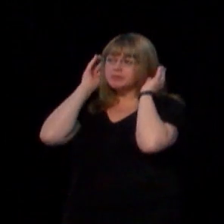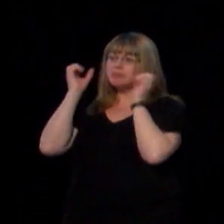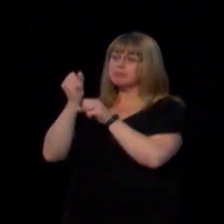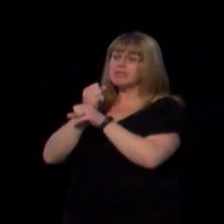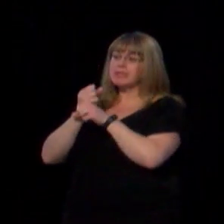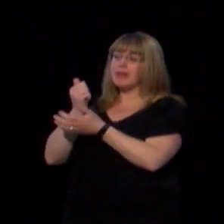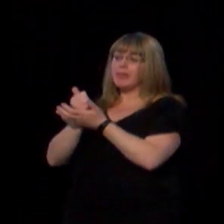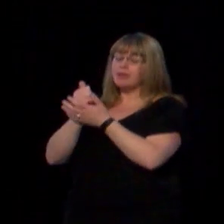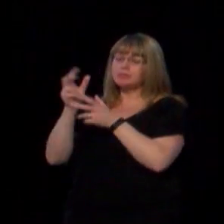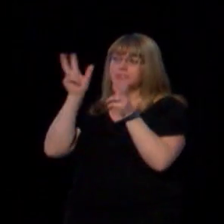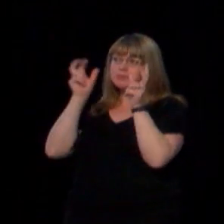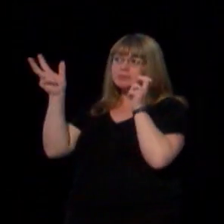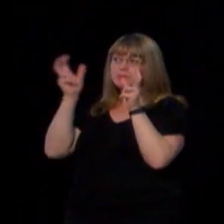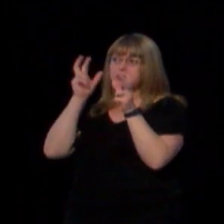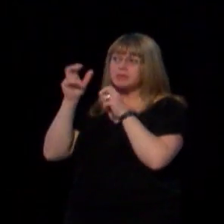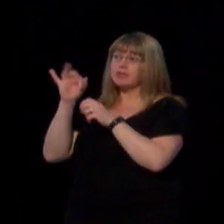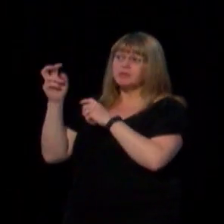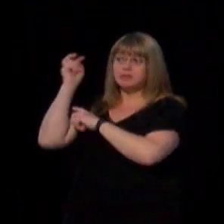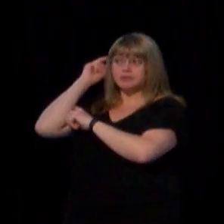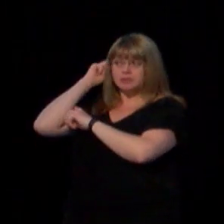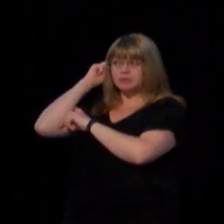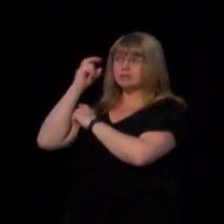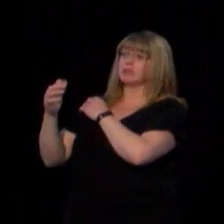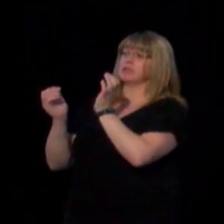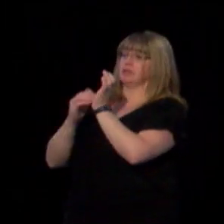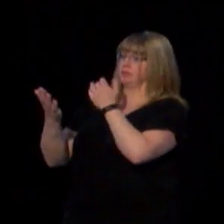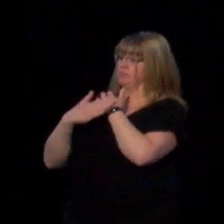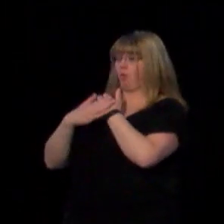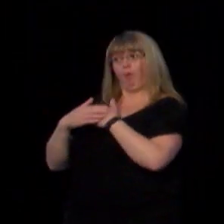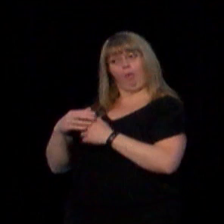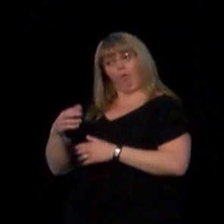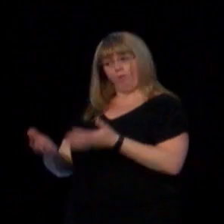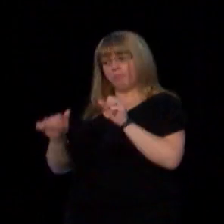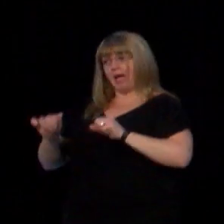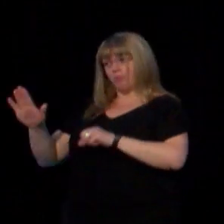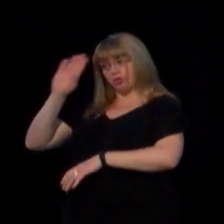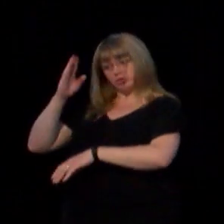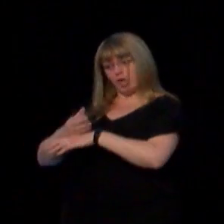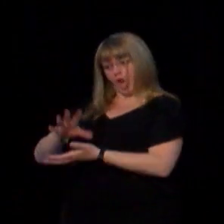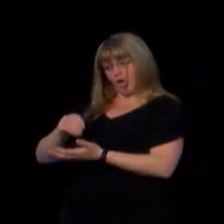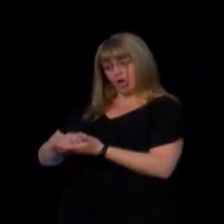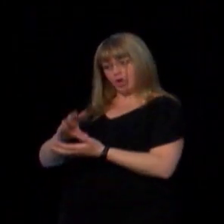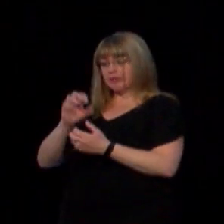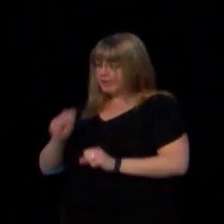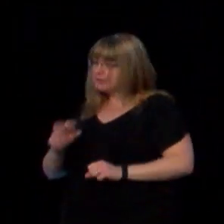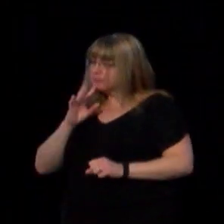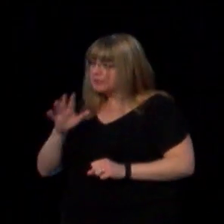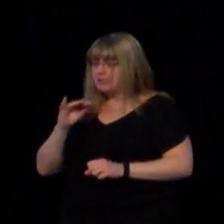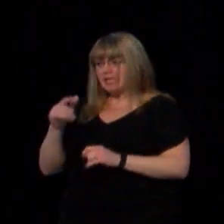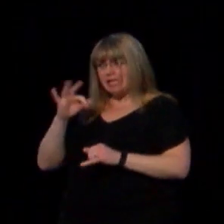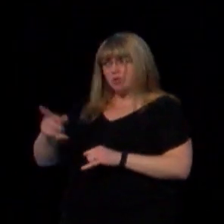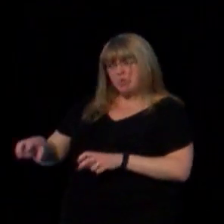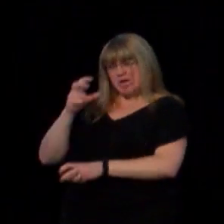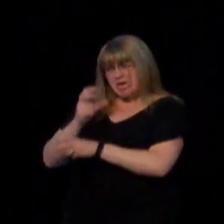auditory nerve directly. With cochlear implants, we were told that Carter might even learn to speak. And if we worked really hard, he could even be